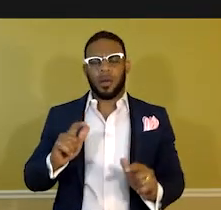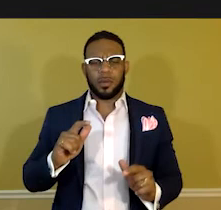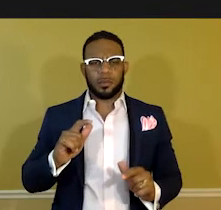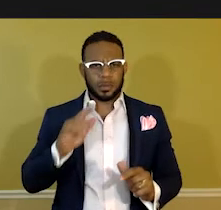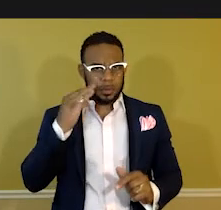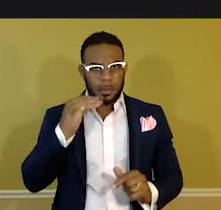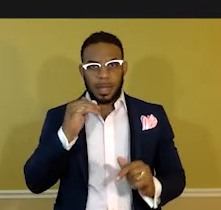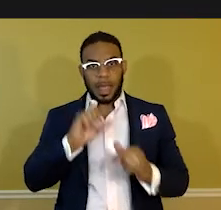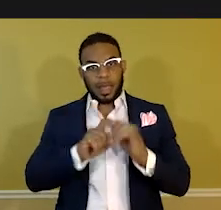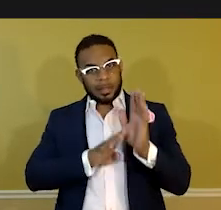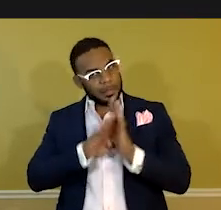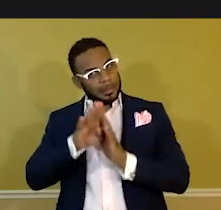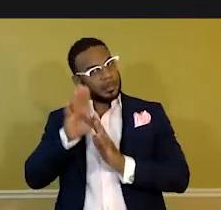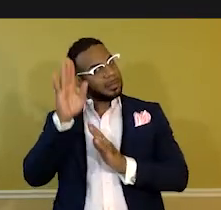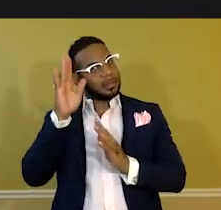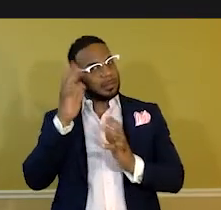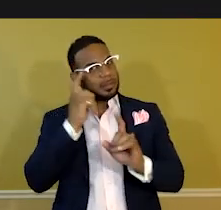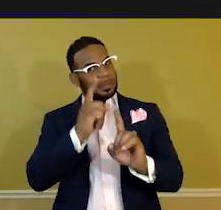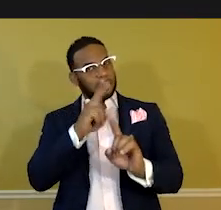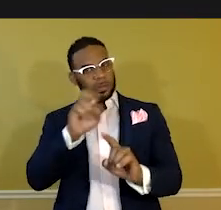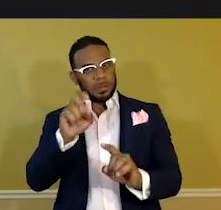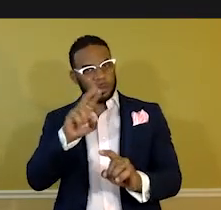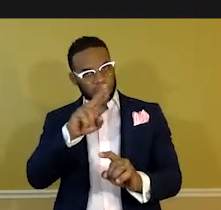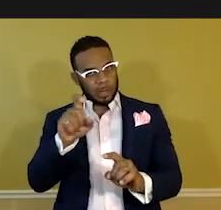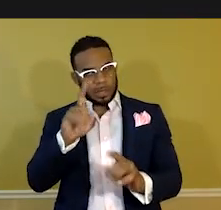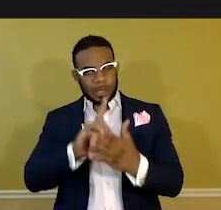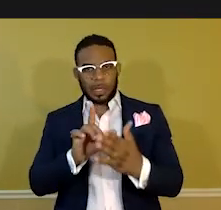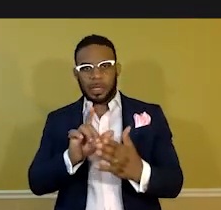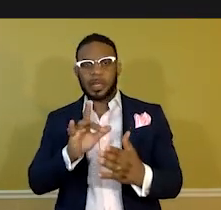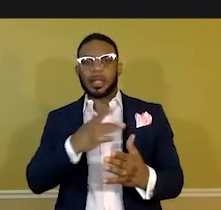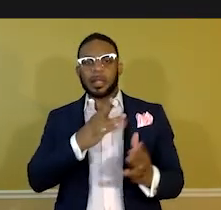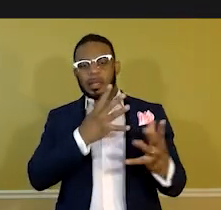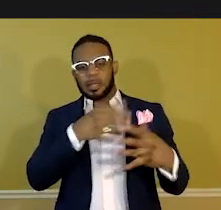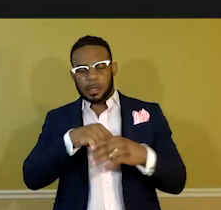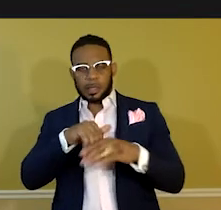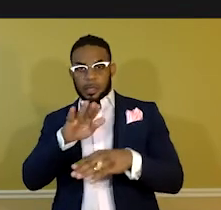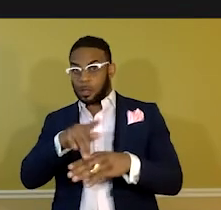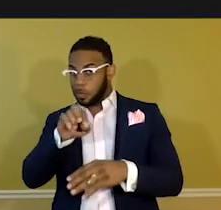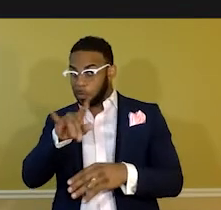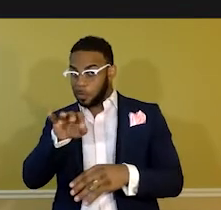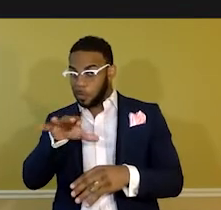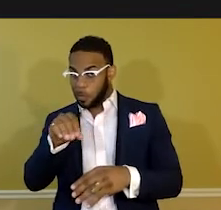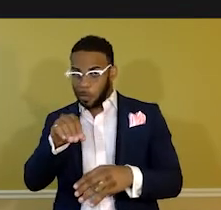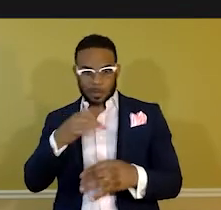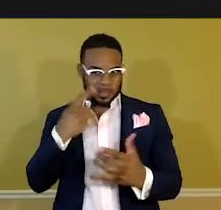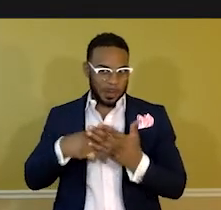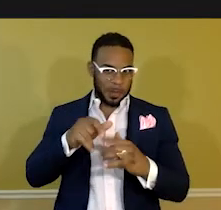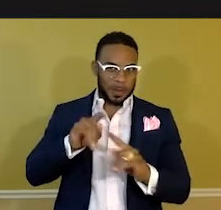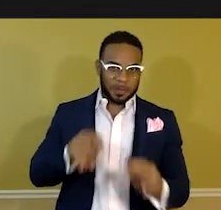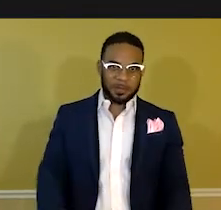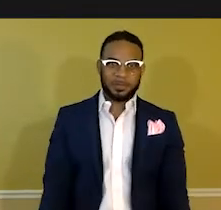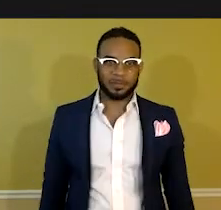And as an aspiring UX designer, this experience is usually something that you can package and put into your portfolio, like we just talked about.